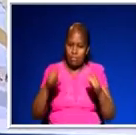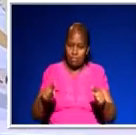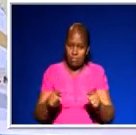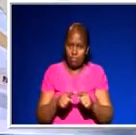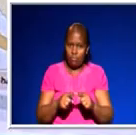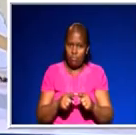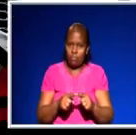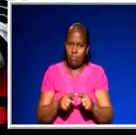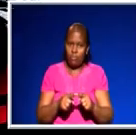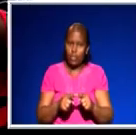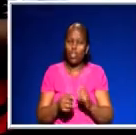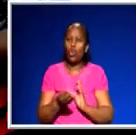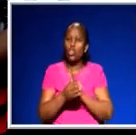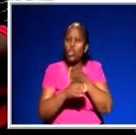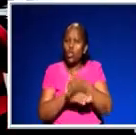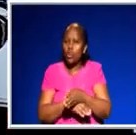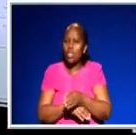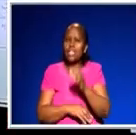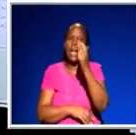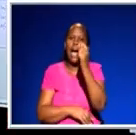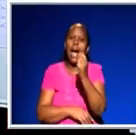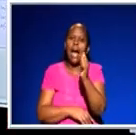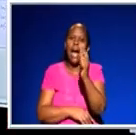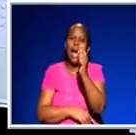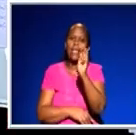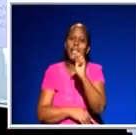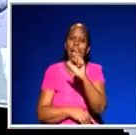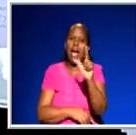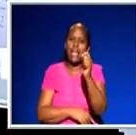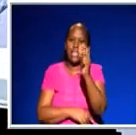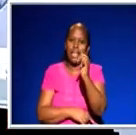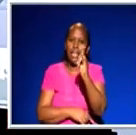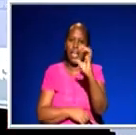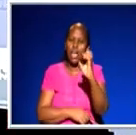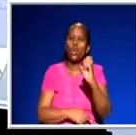transatlantic trade, because it crossed Atlantic Ocean.